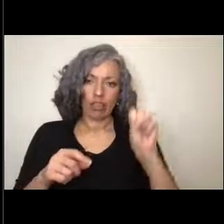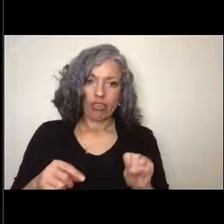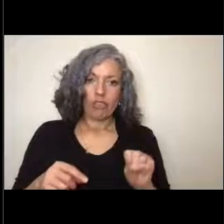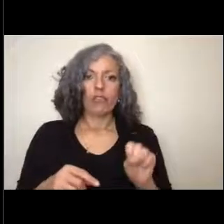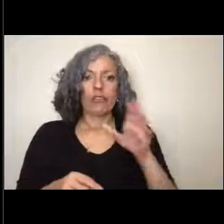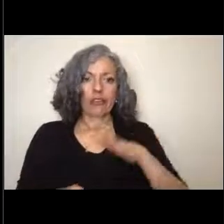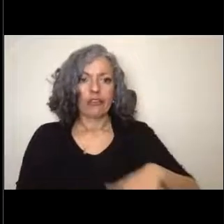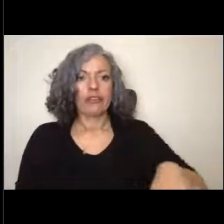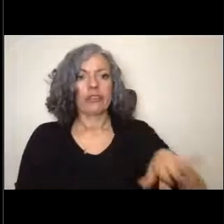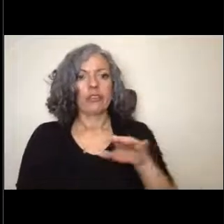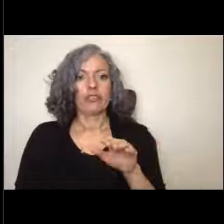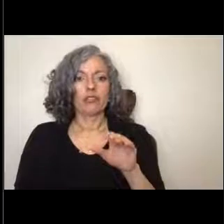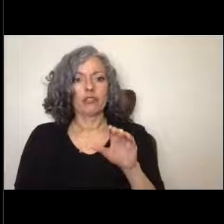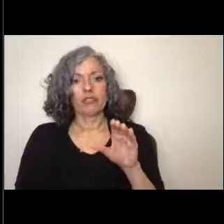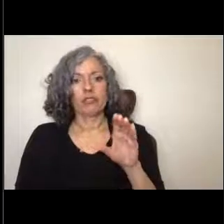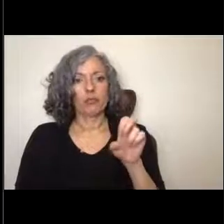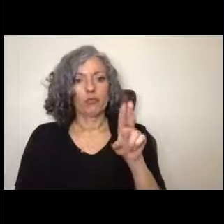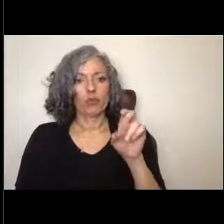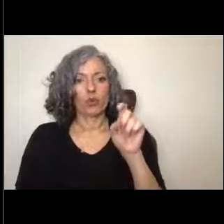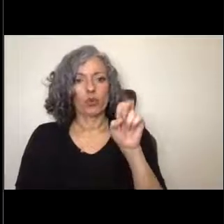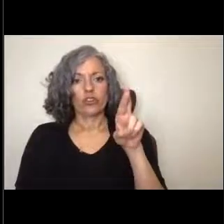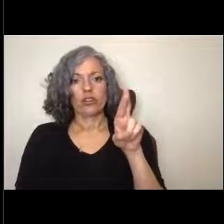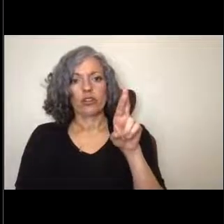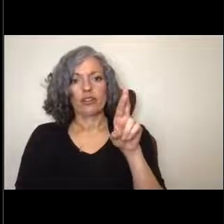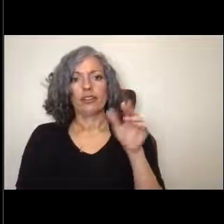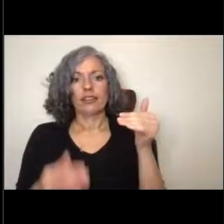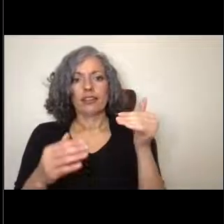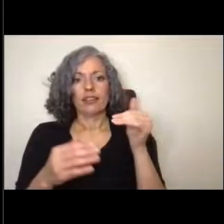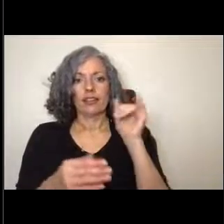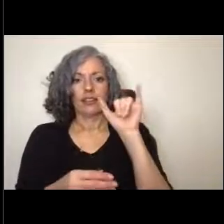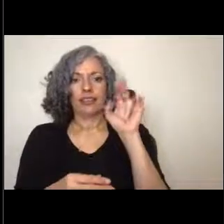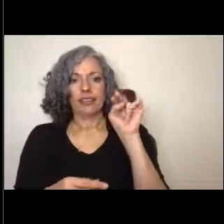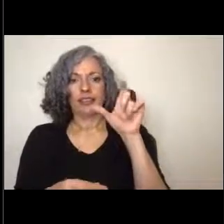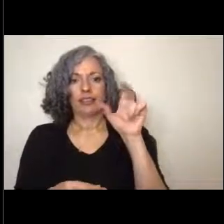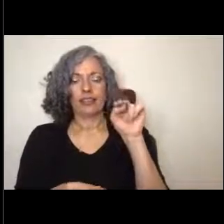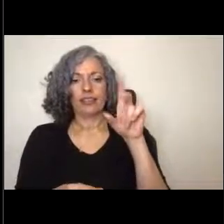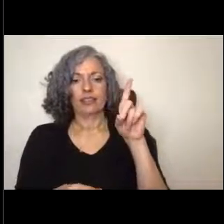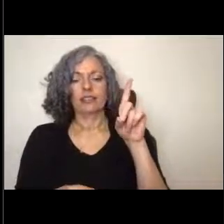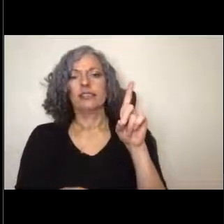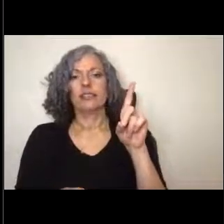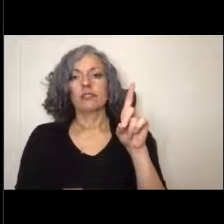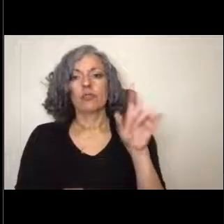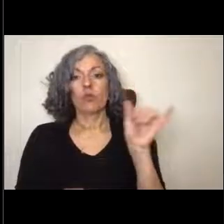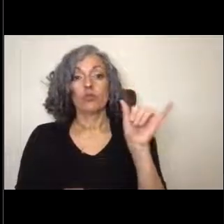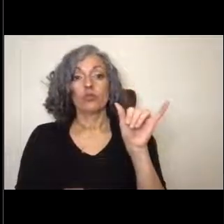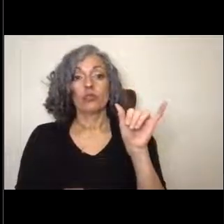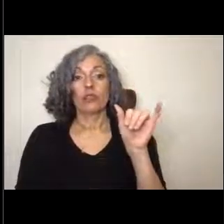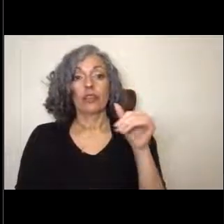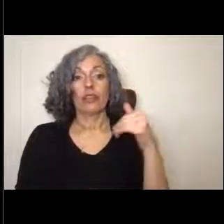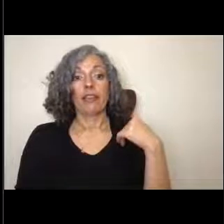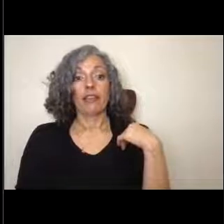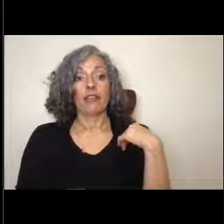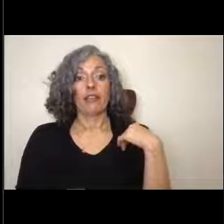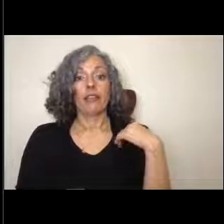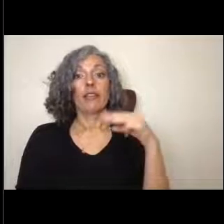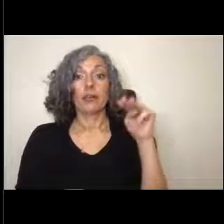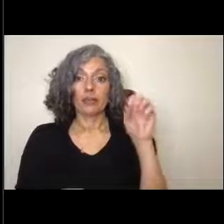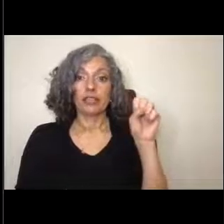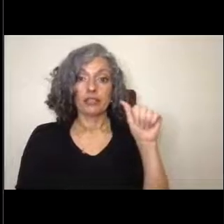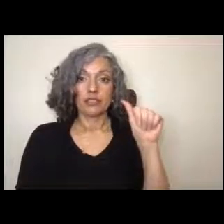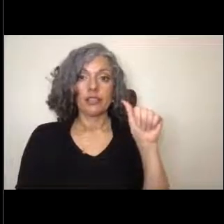region, and the border and Inland Empire. And I just want to note we have Otay Mesa East